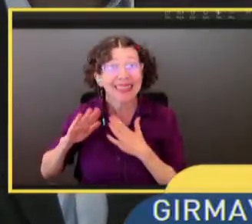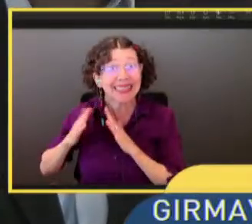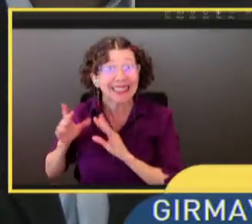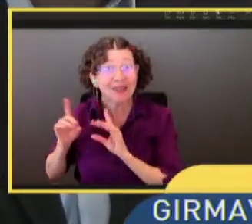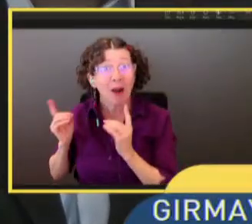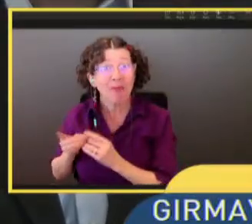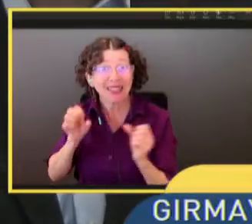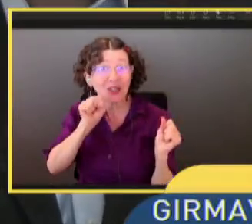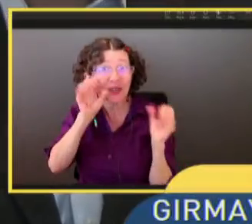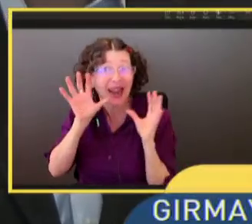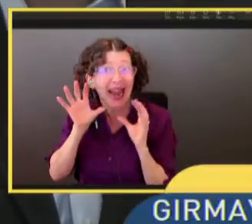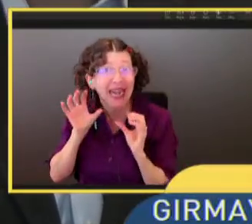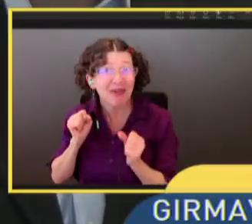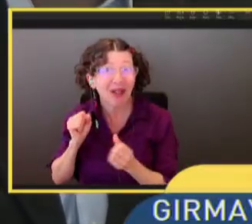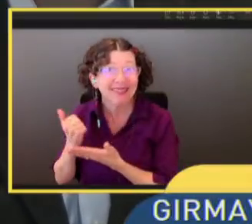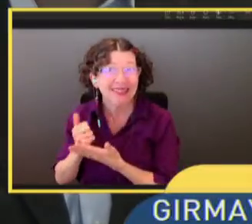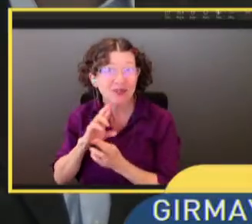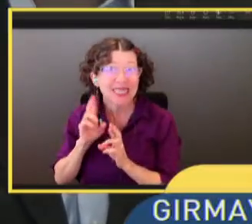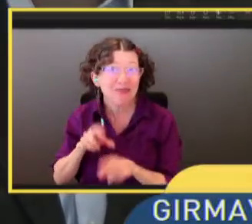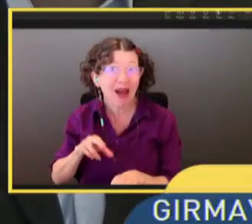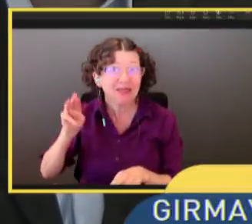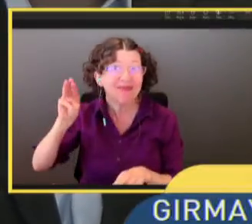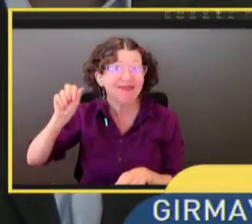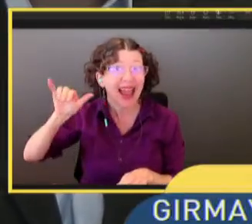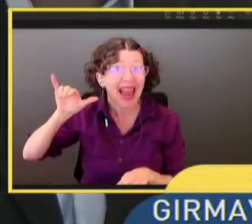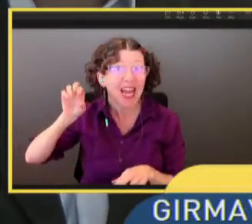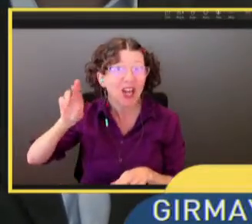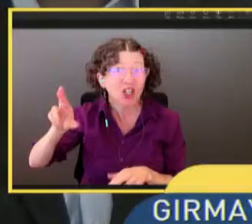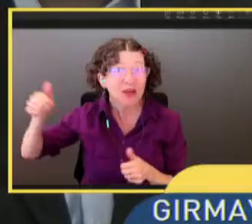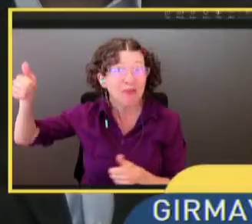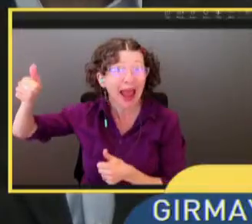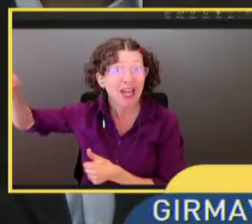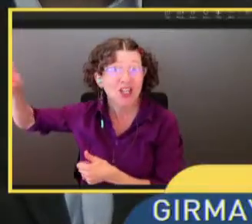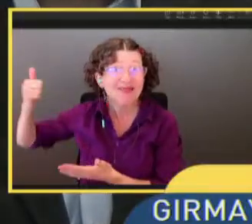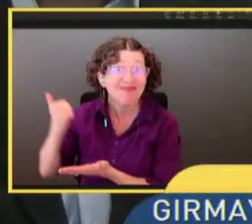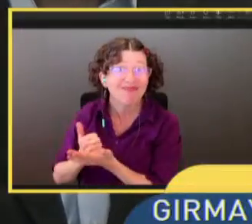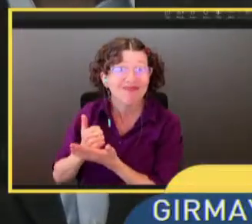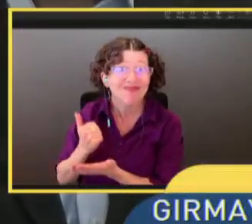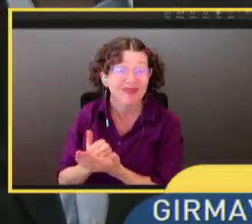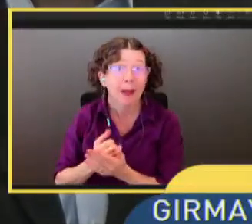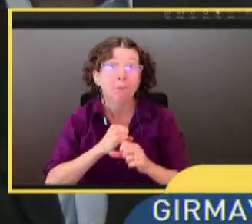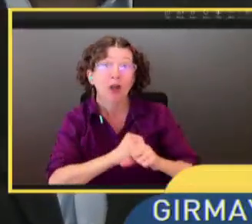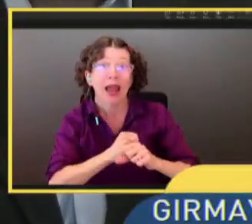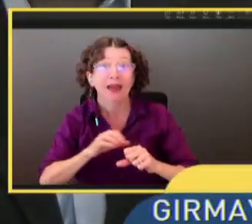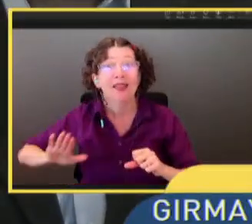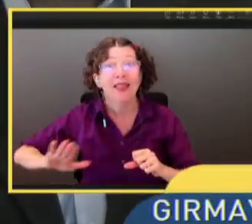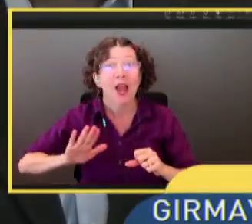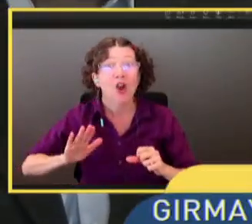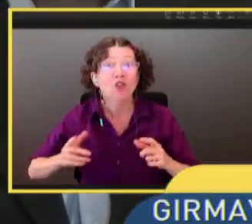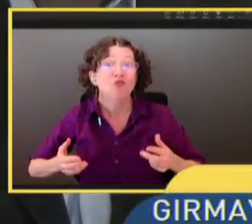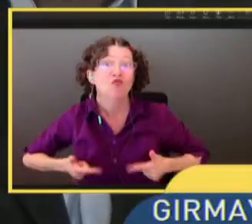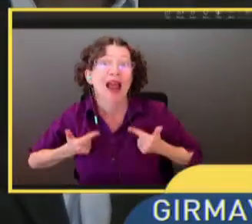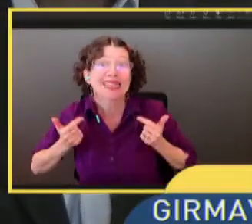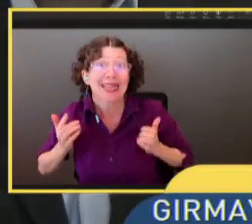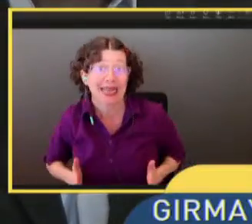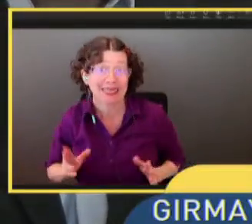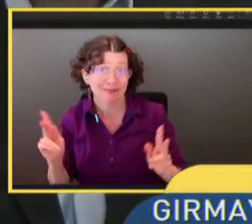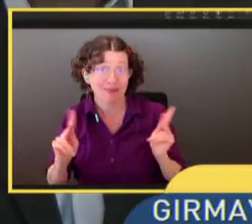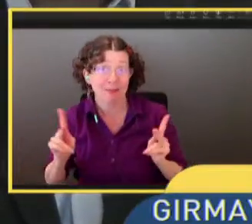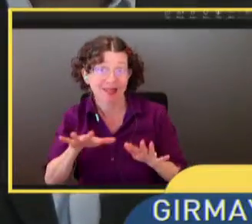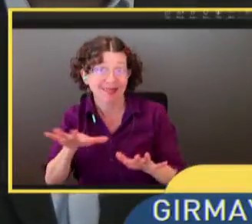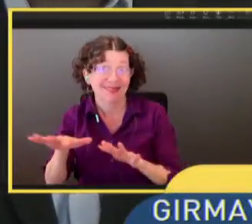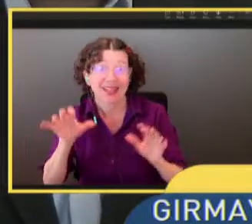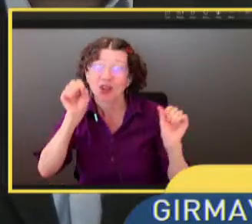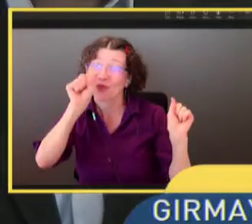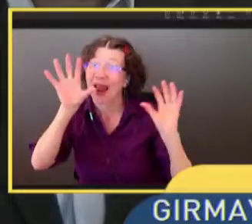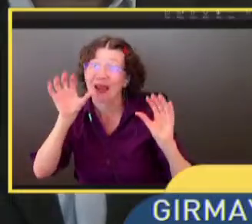rapid repair strike teams if we need to quickly repair those levees in the event of a breach. I also want to acknowledge the incredible support and